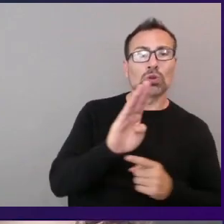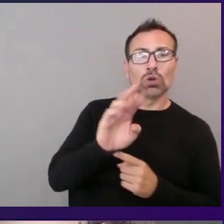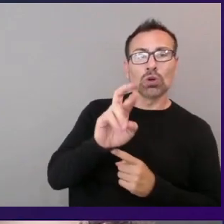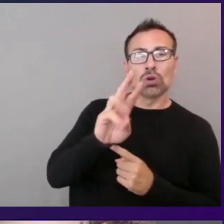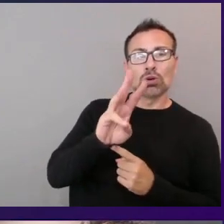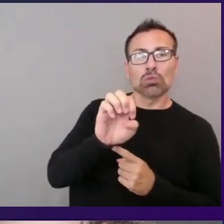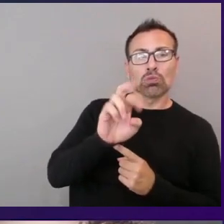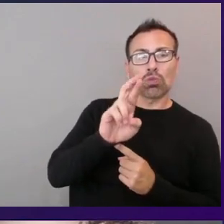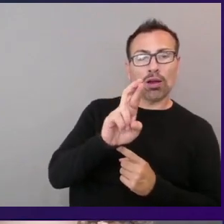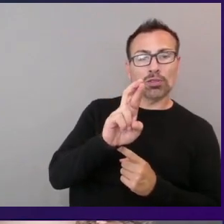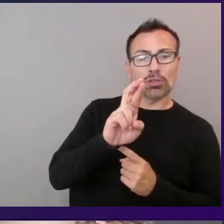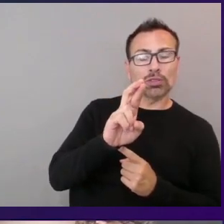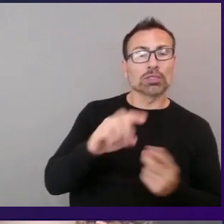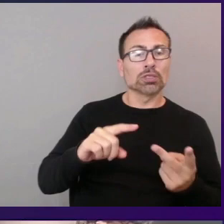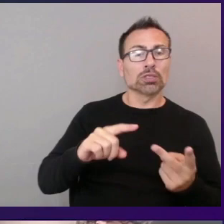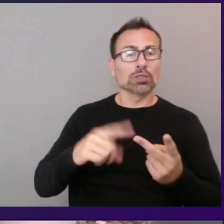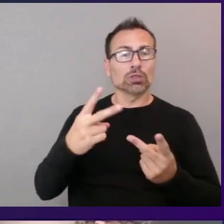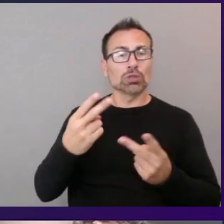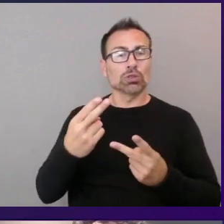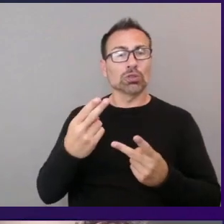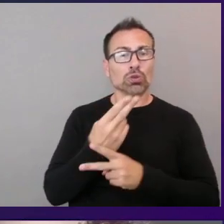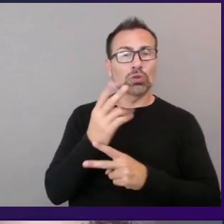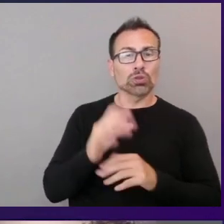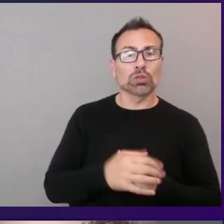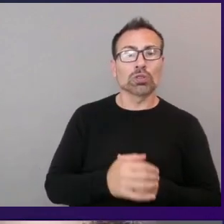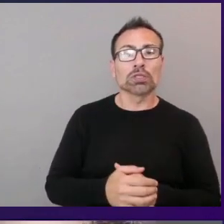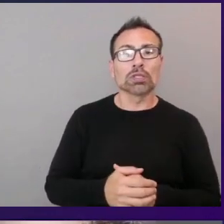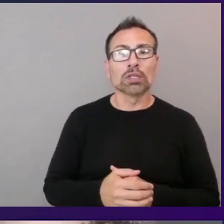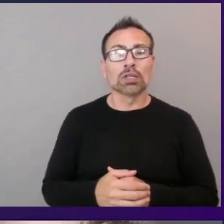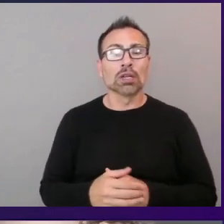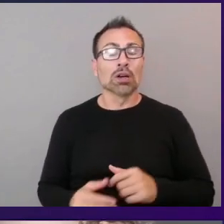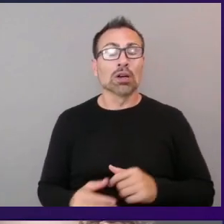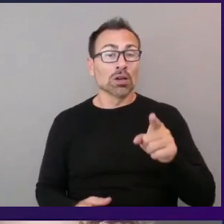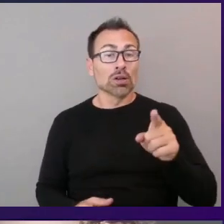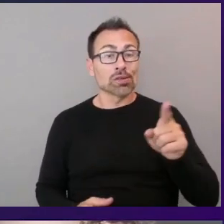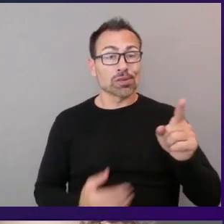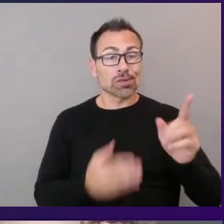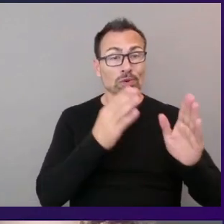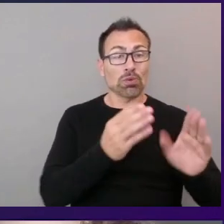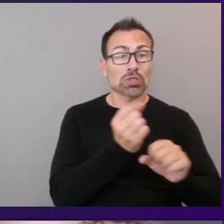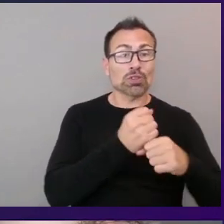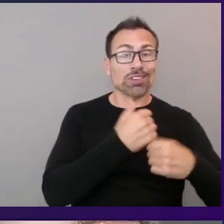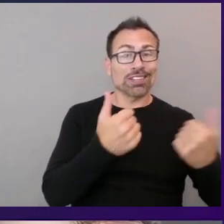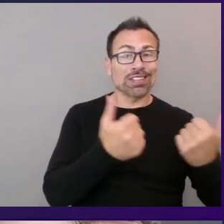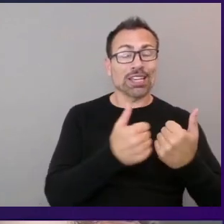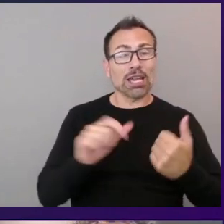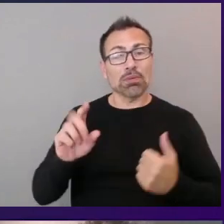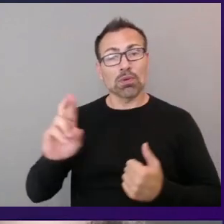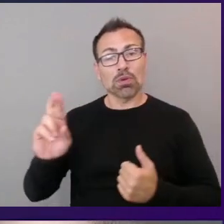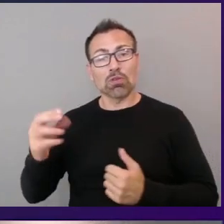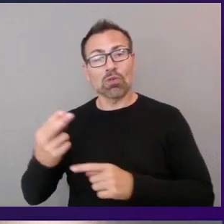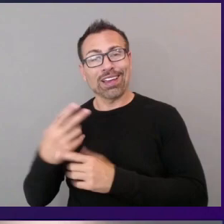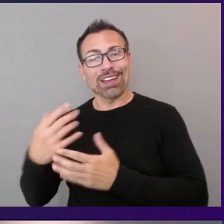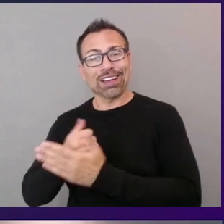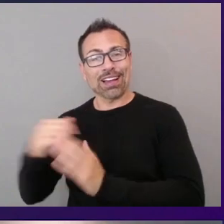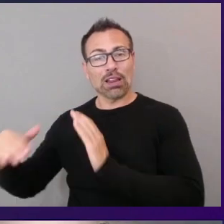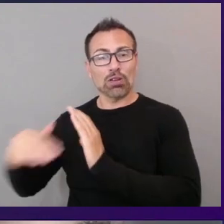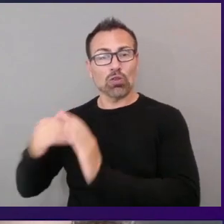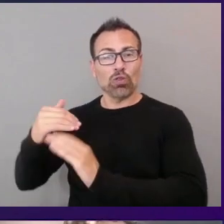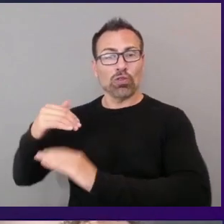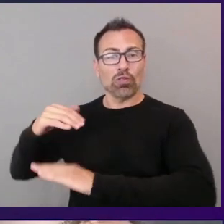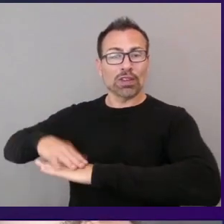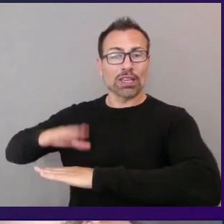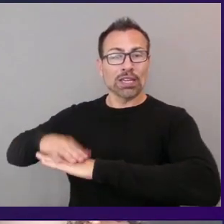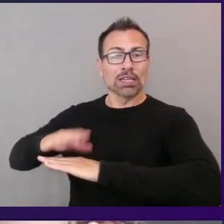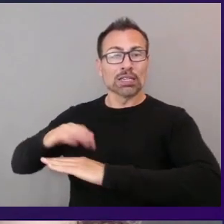a game, the right user in real time received the notification, and now you see we have a game that can be joined. We can join the game, so